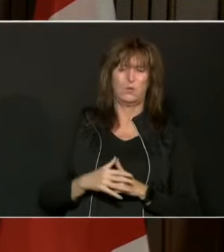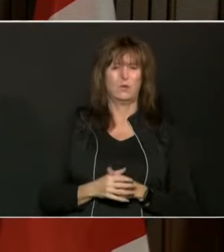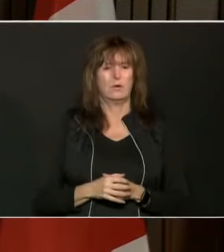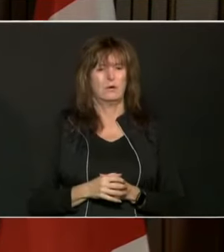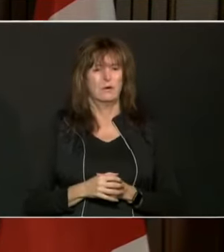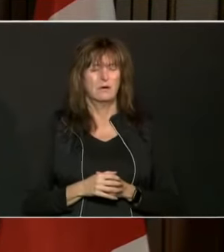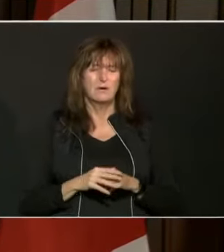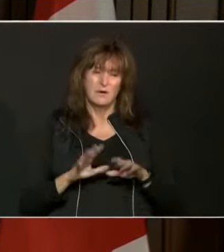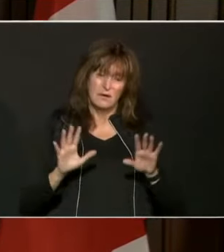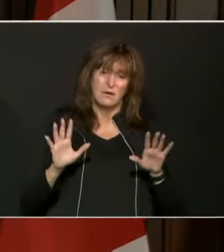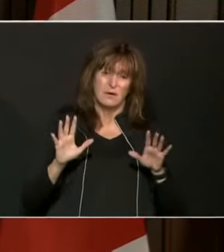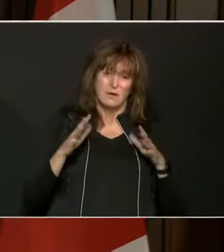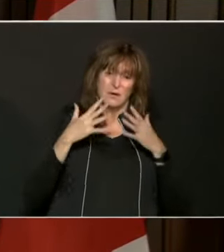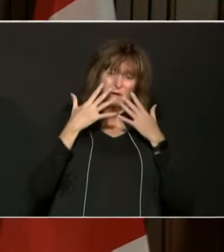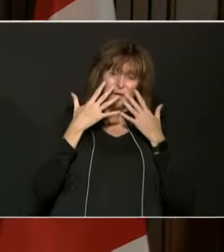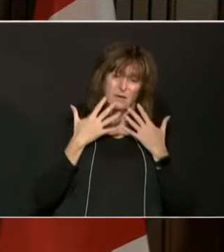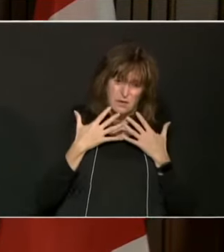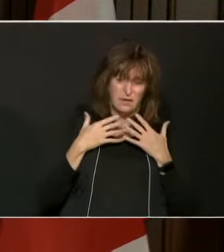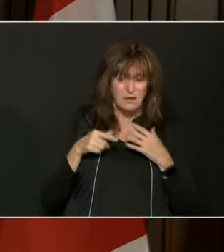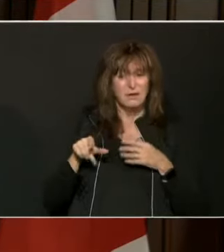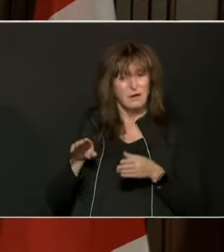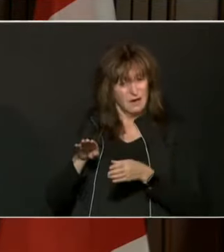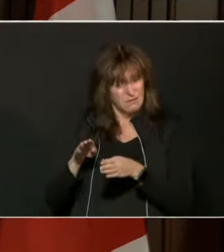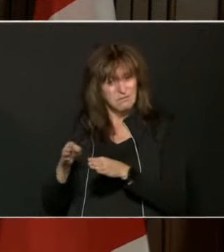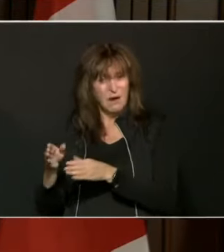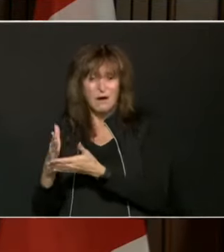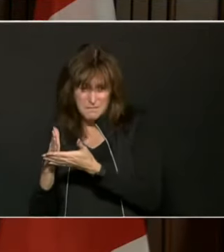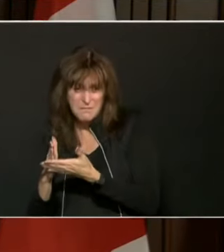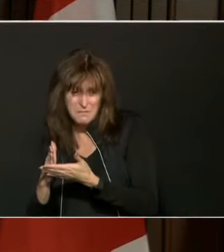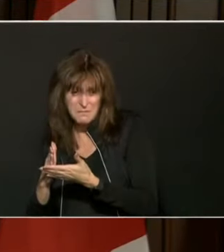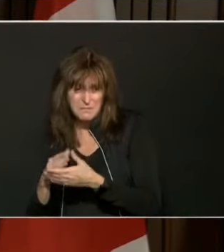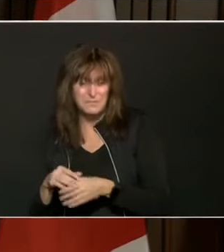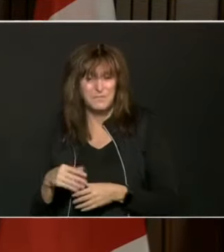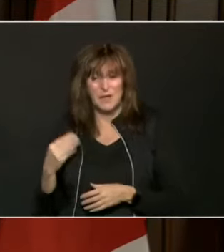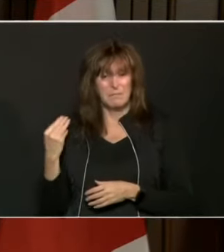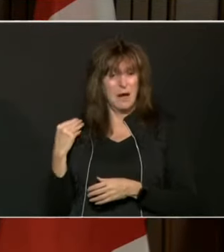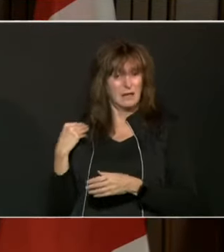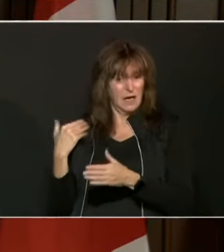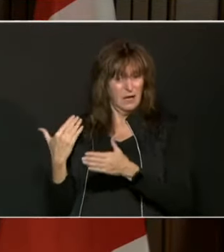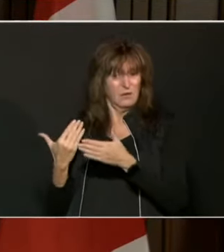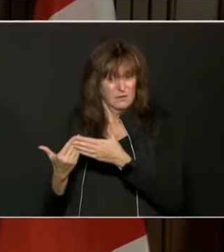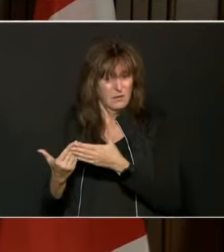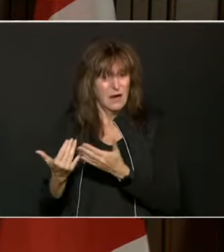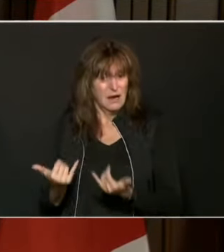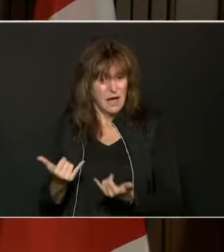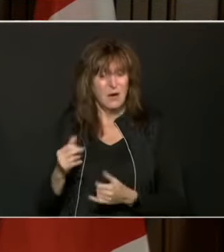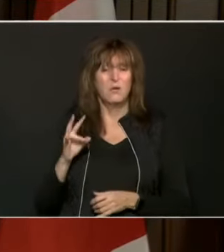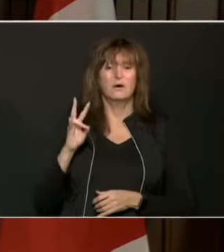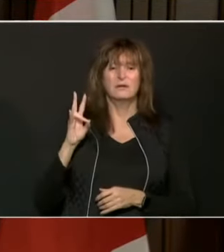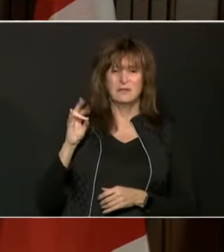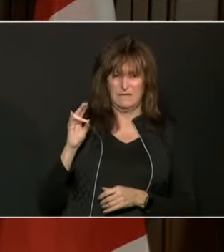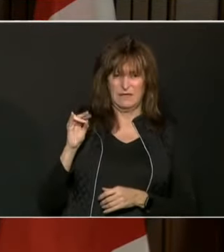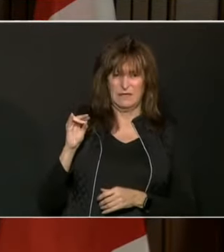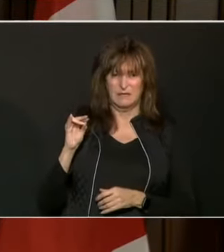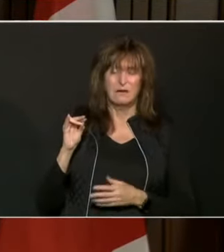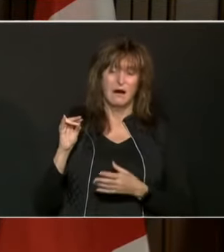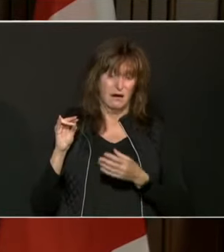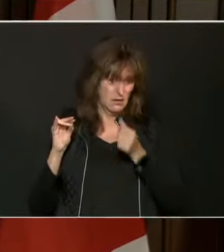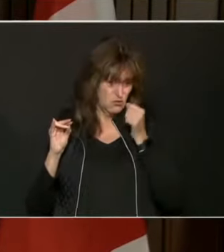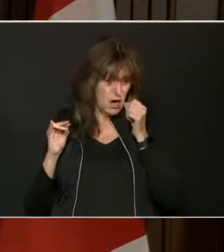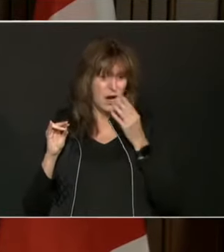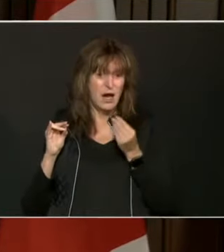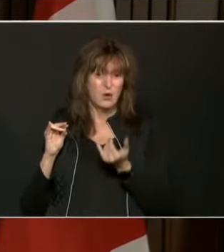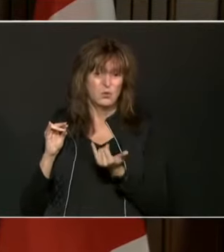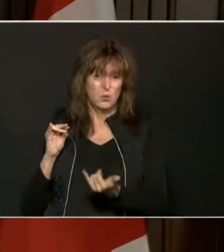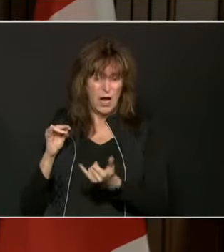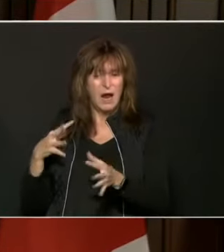deaths. And since Monday, we've had 70, including the ones that Dr. Huyer alluded to today and yesterday. In the